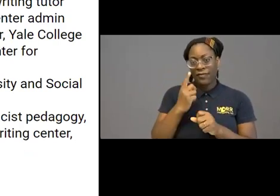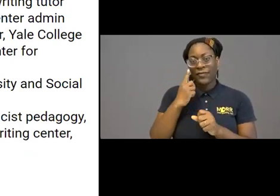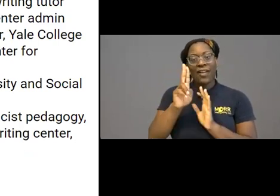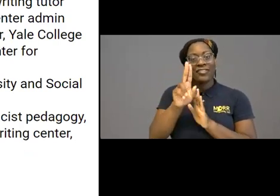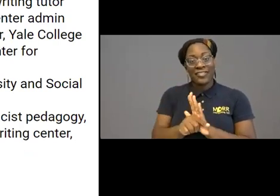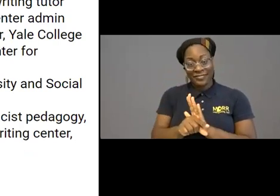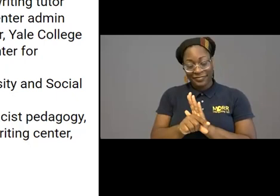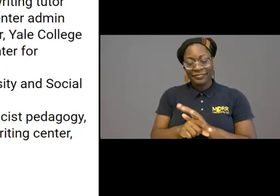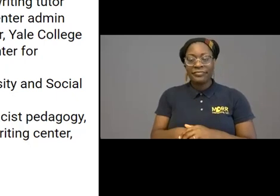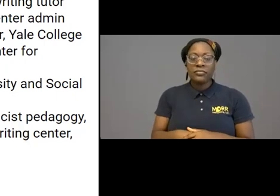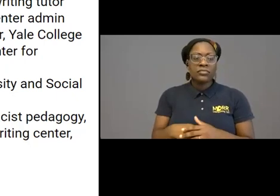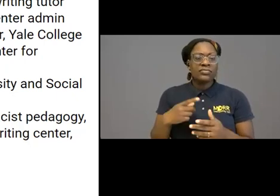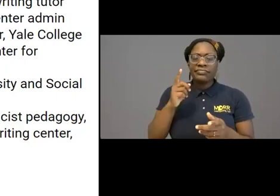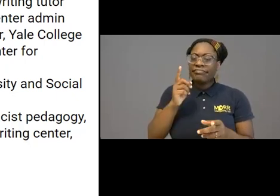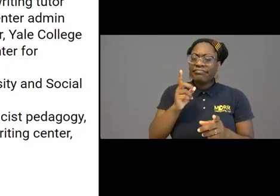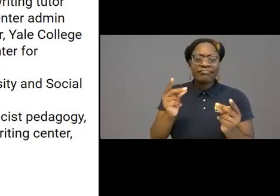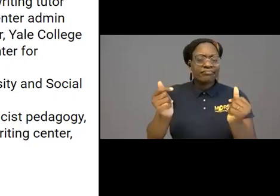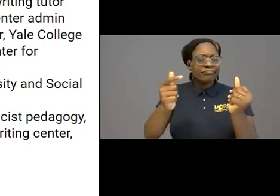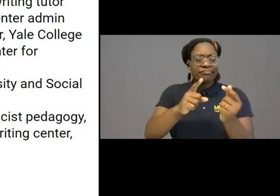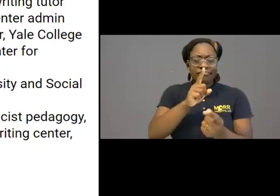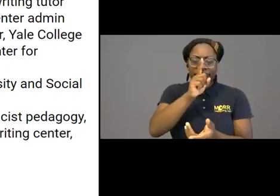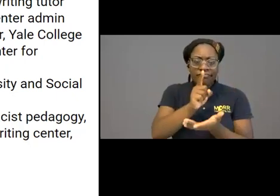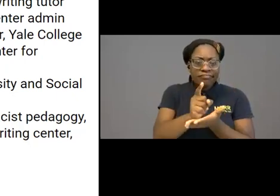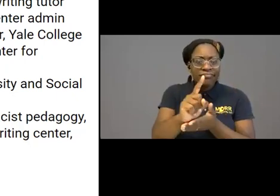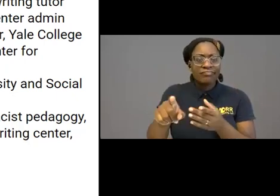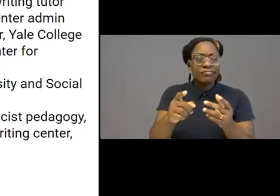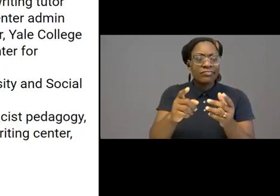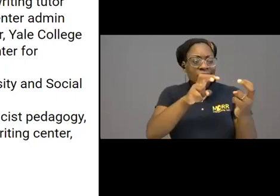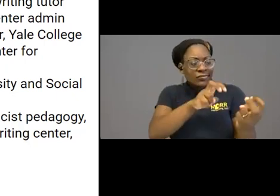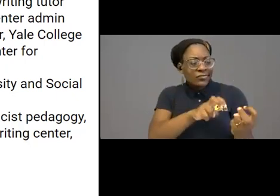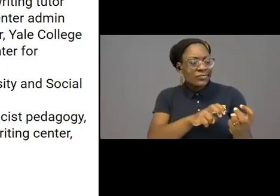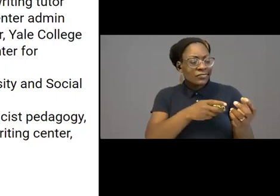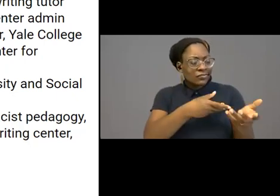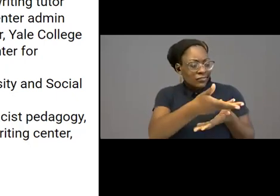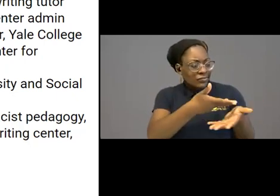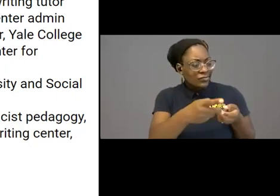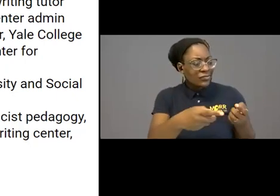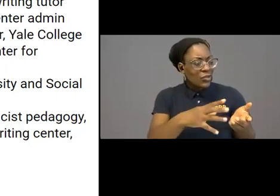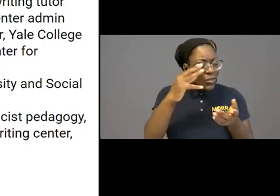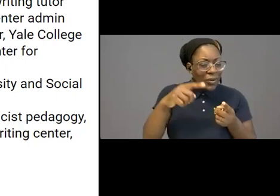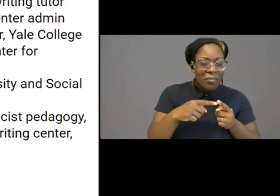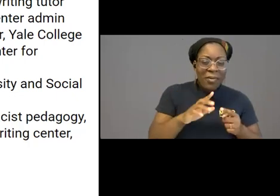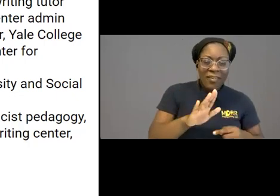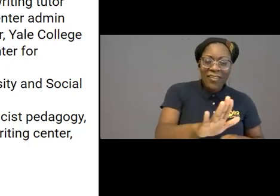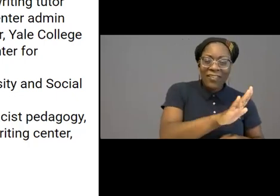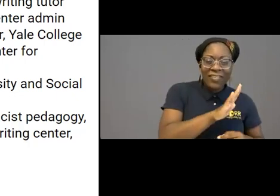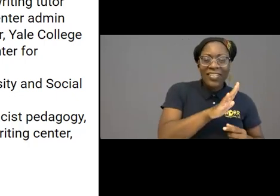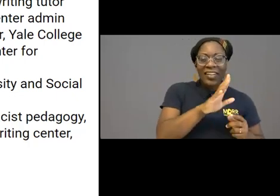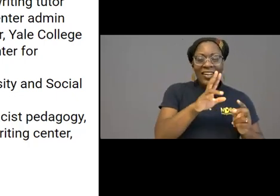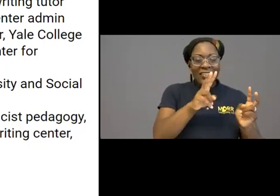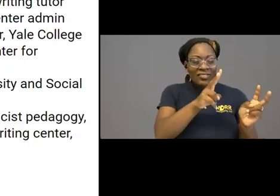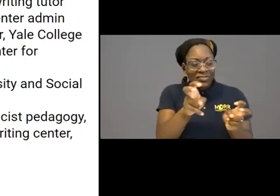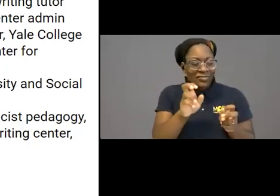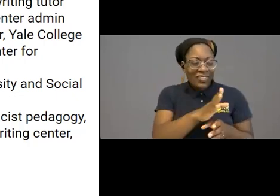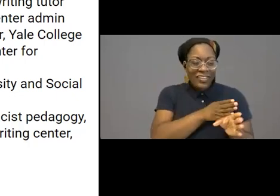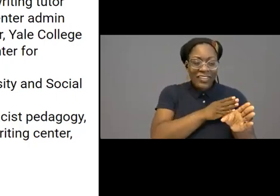people about their writing and different subjects and learn from them while also feeling like I was helping them. So I